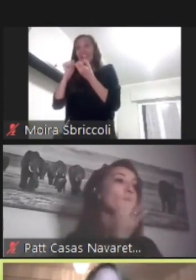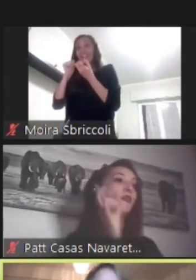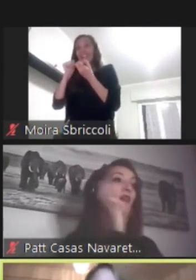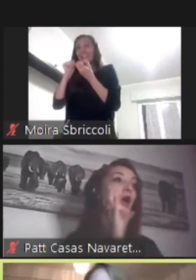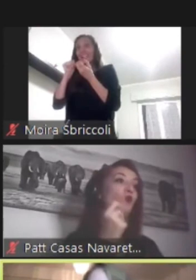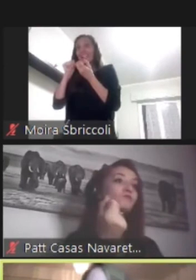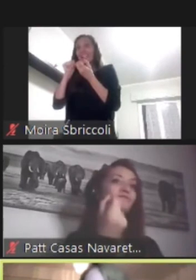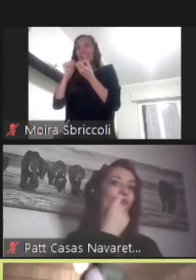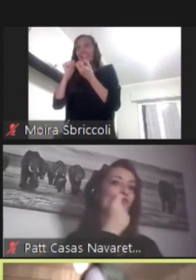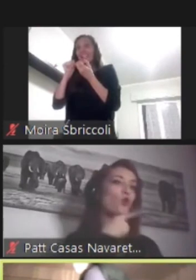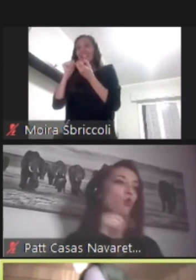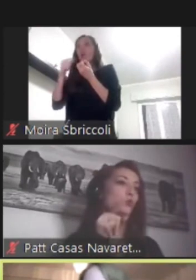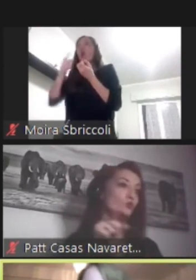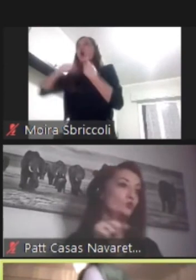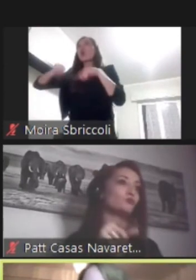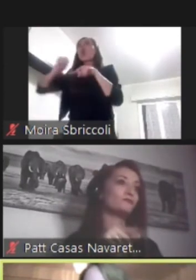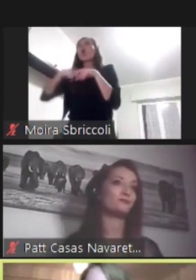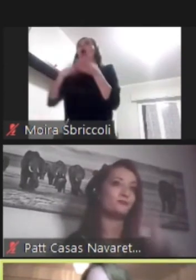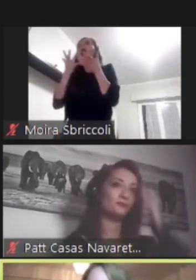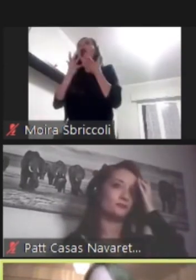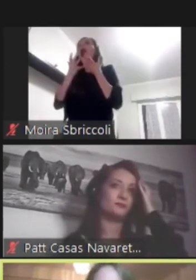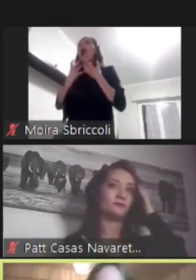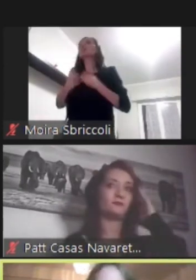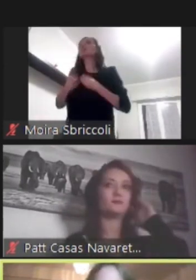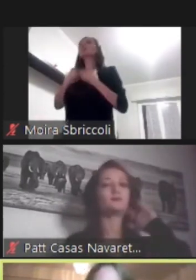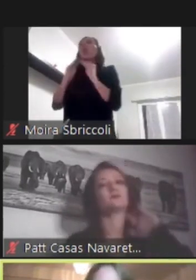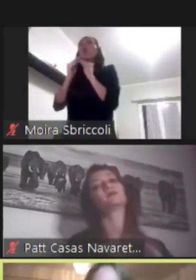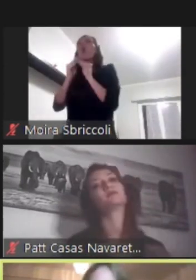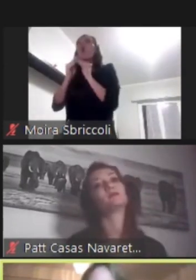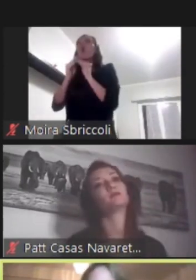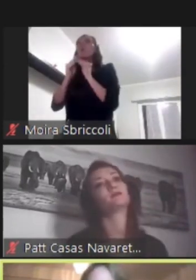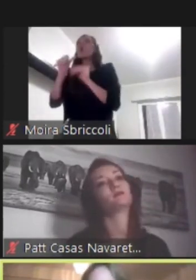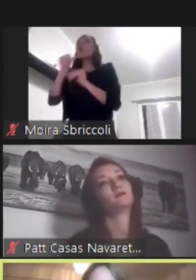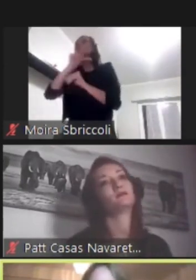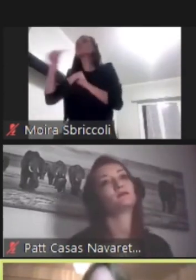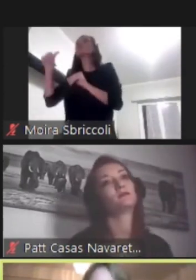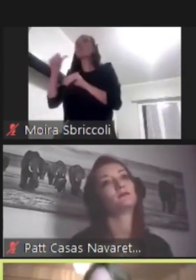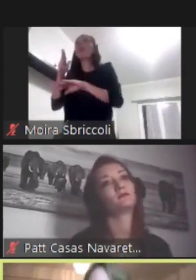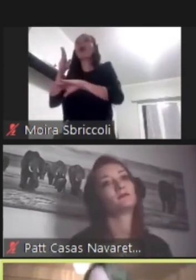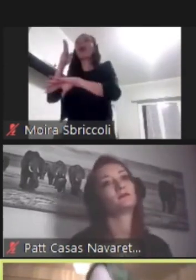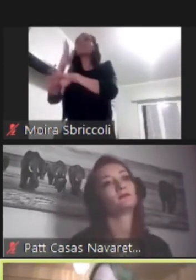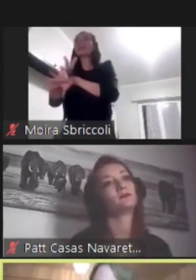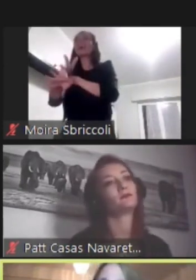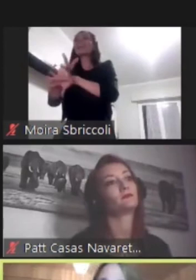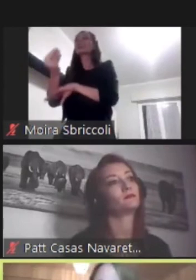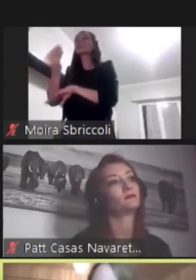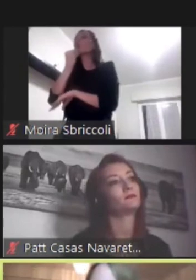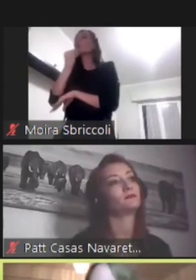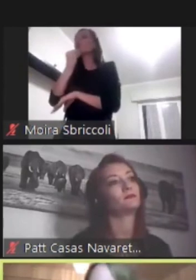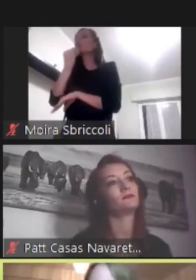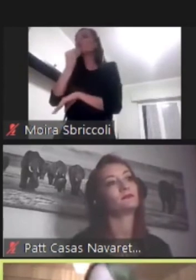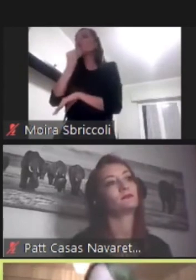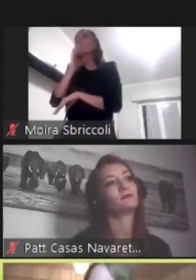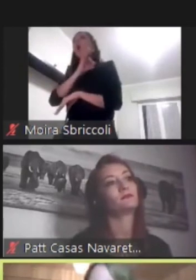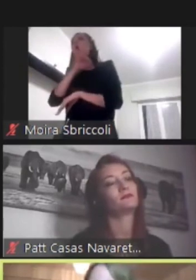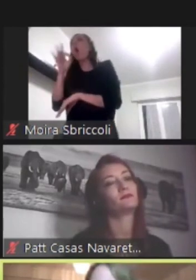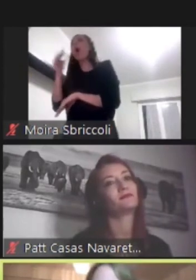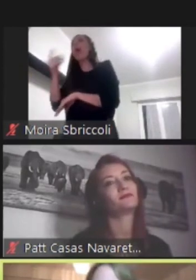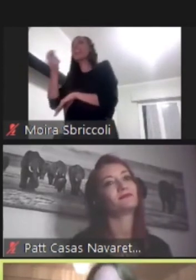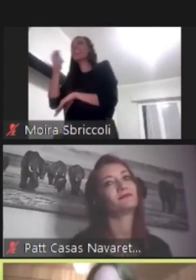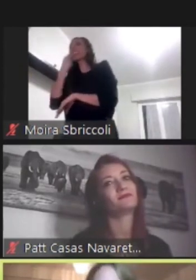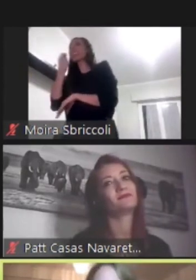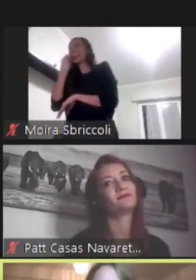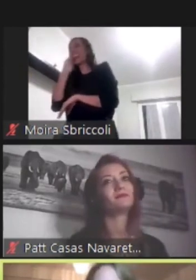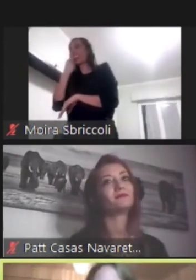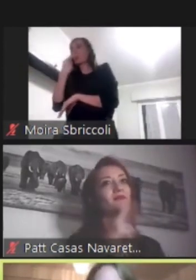Now, I read this amazing study that was done in 2005. And it was how